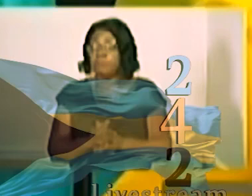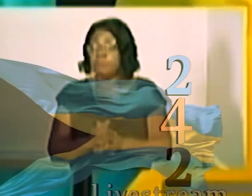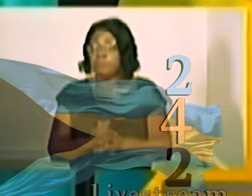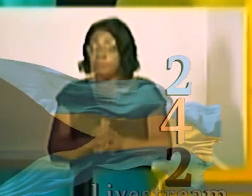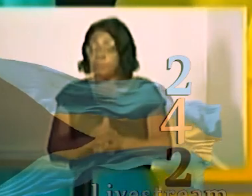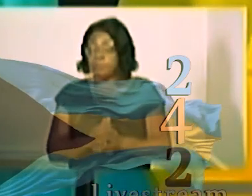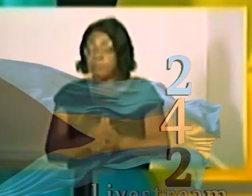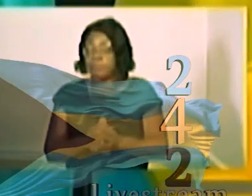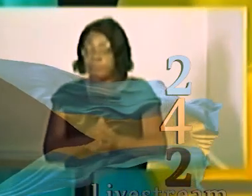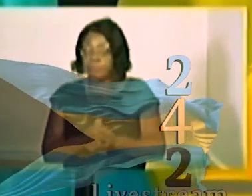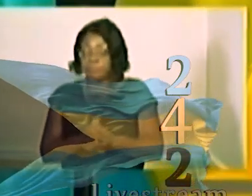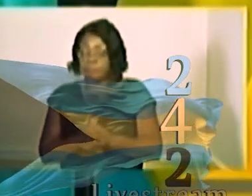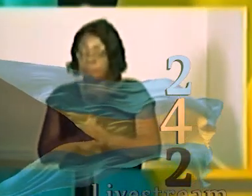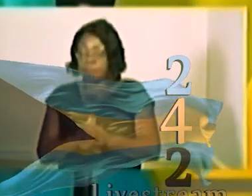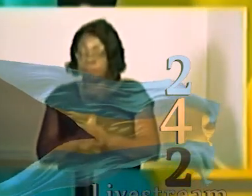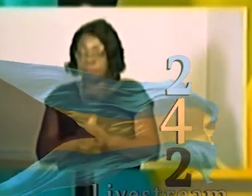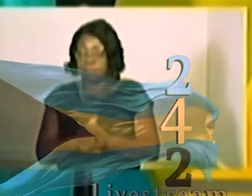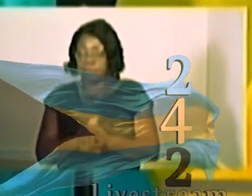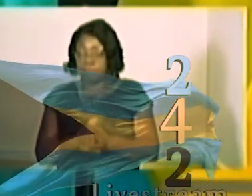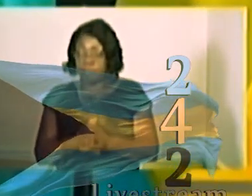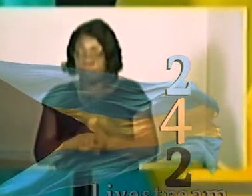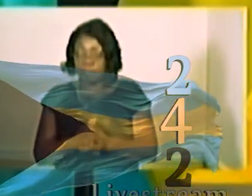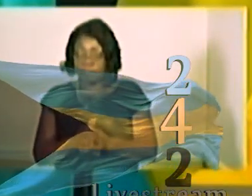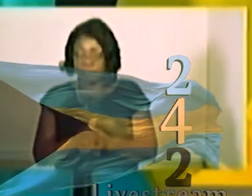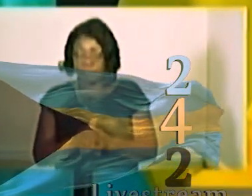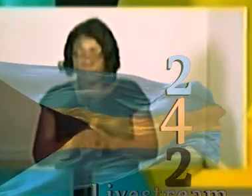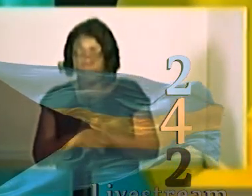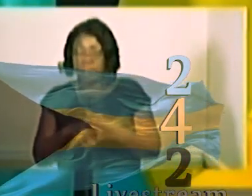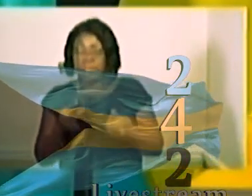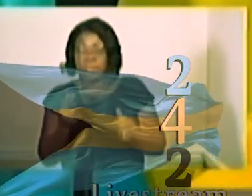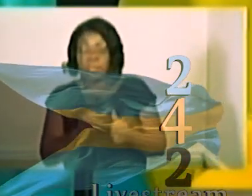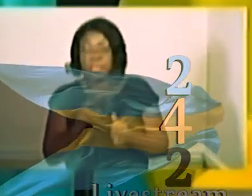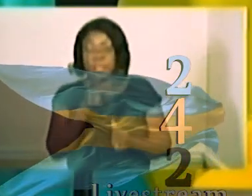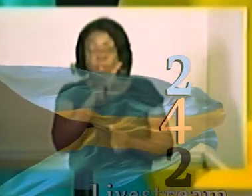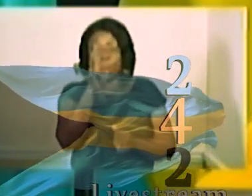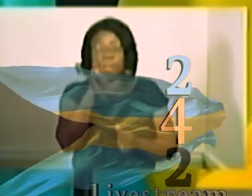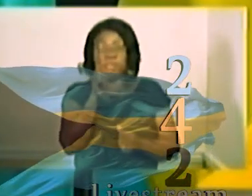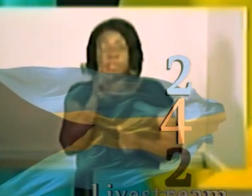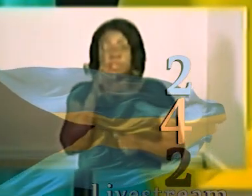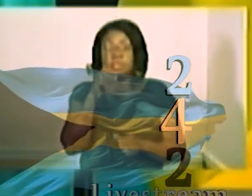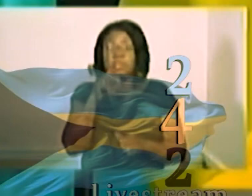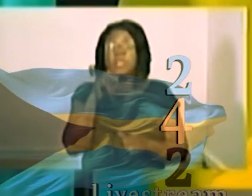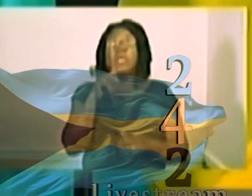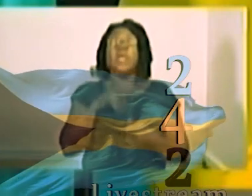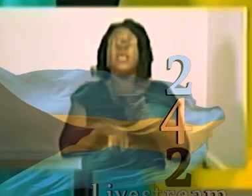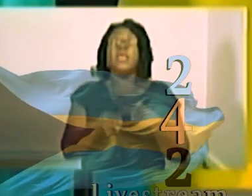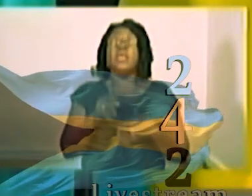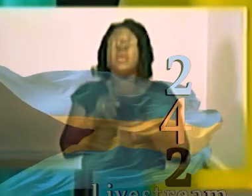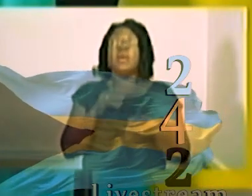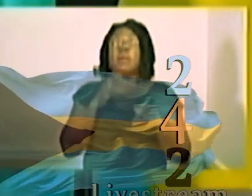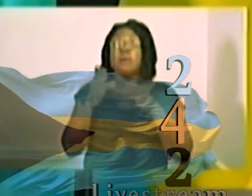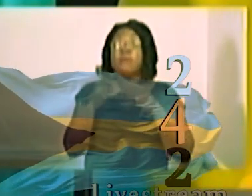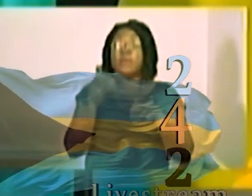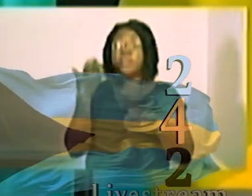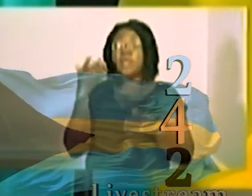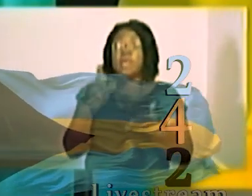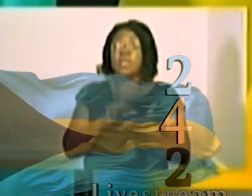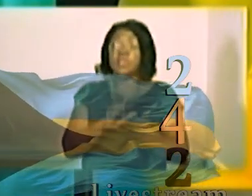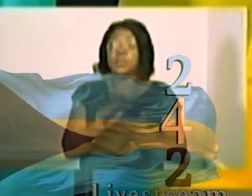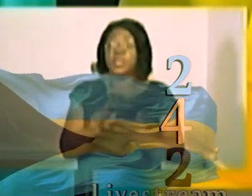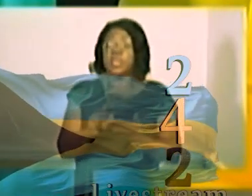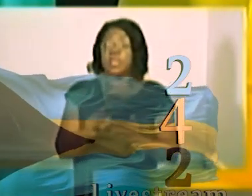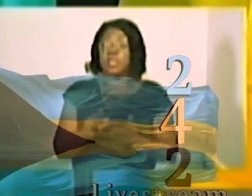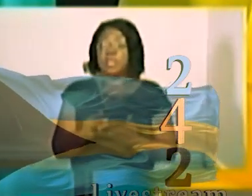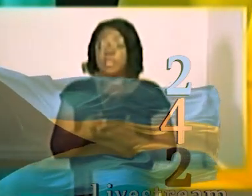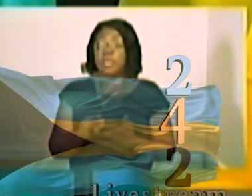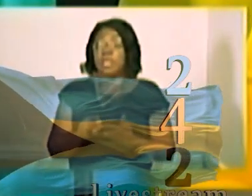Okay, thank you for that answer. And for my second question, in a press conference last week, the Deputy Prime Minister,